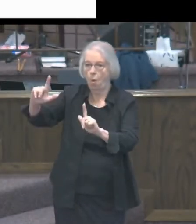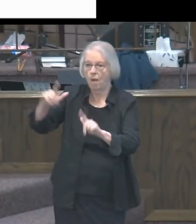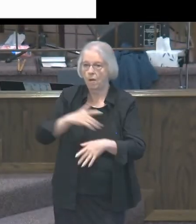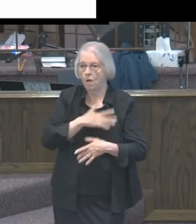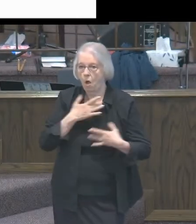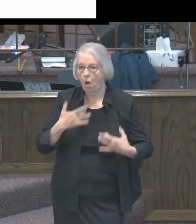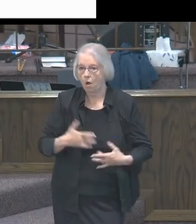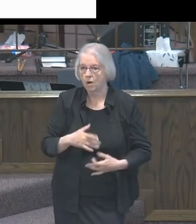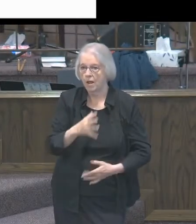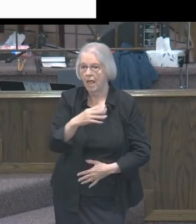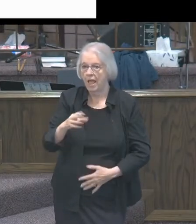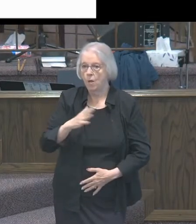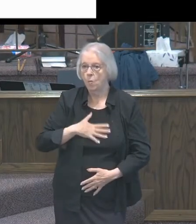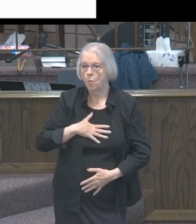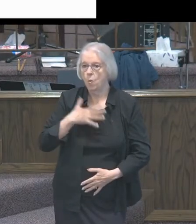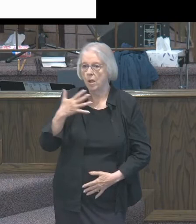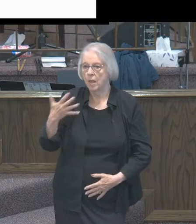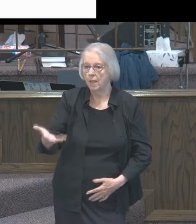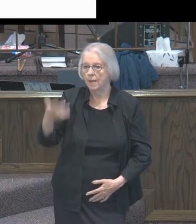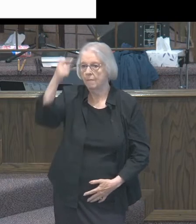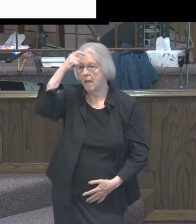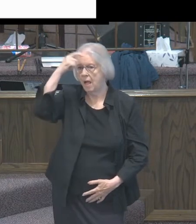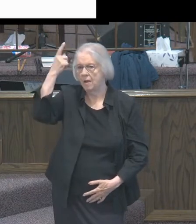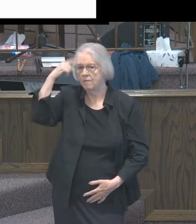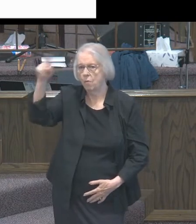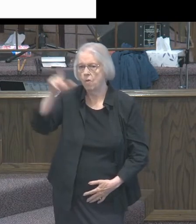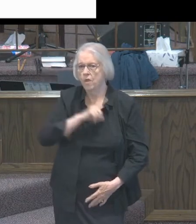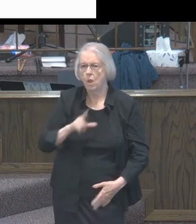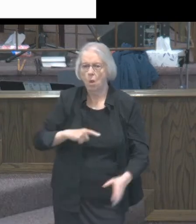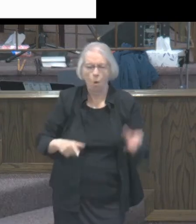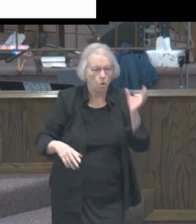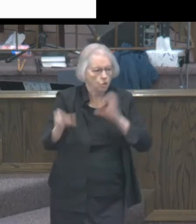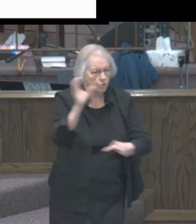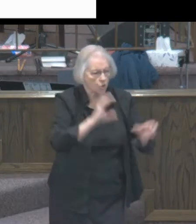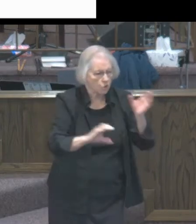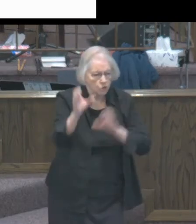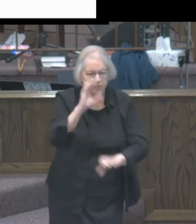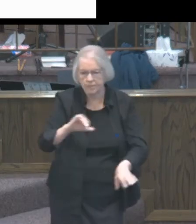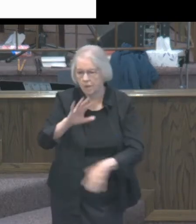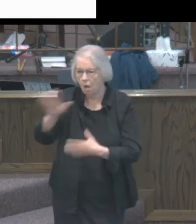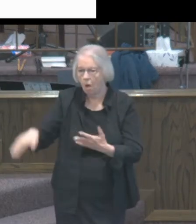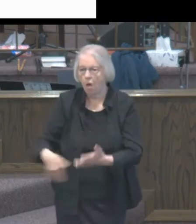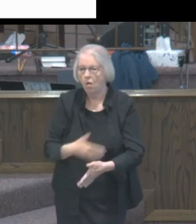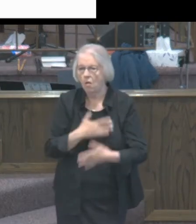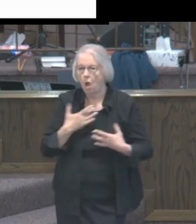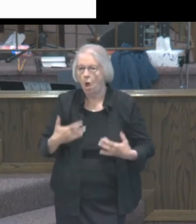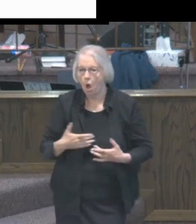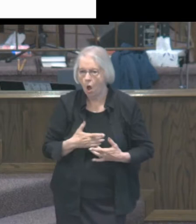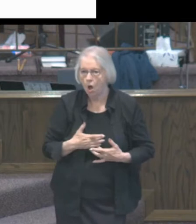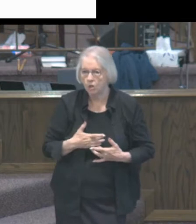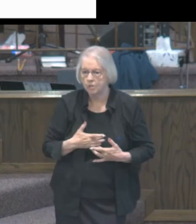mind. For the Lord searches what? All hearts and understands all the intent of